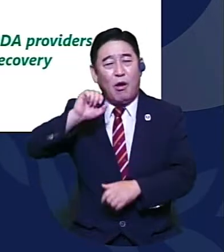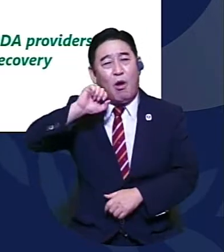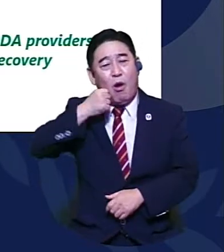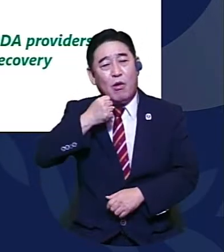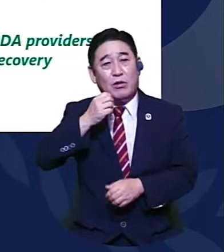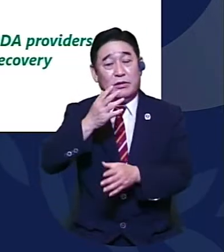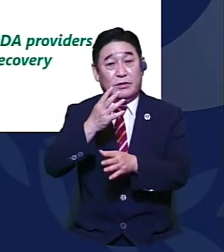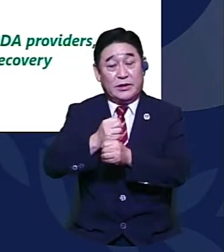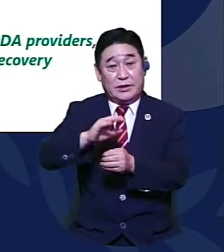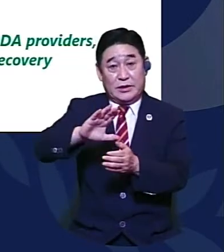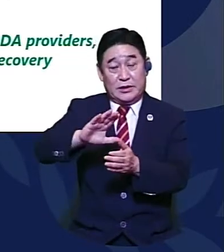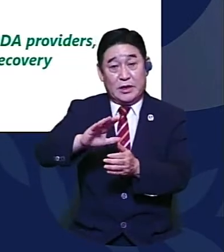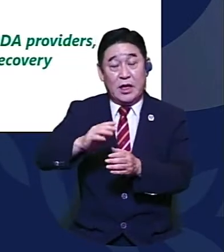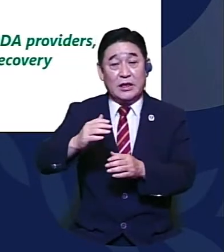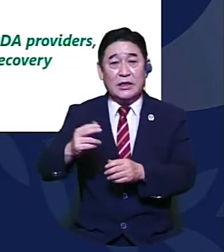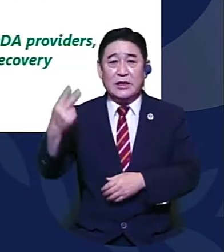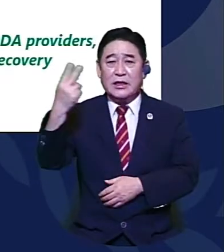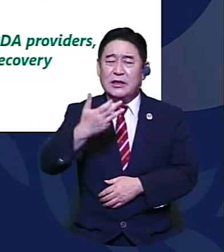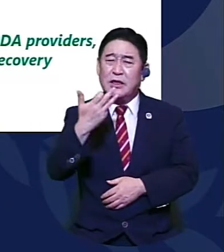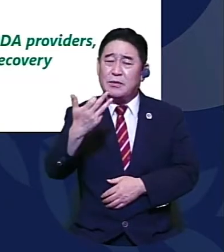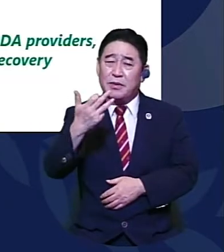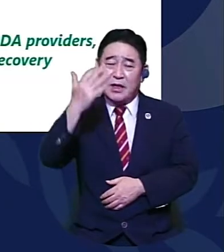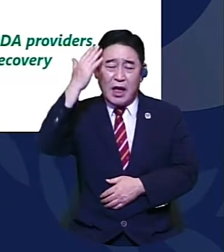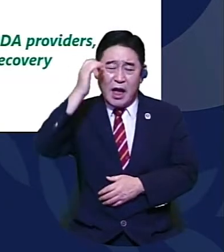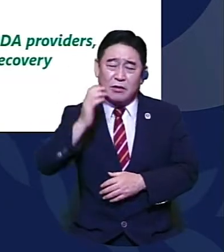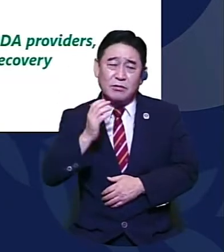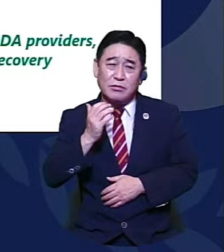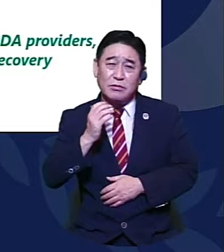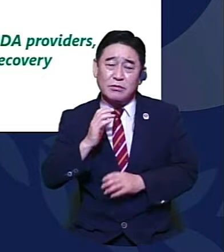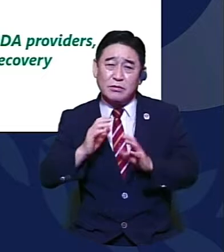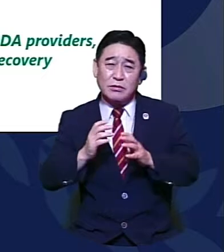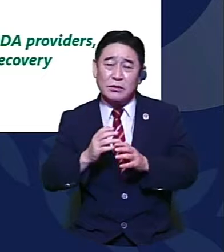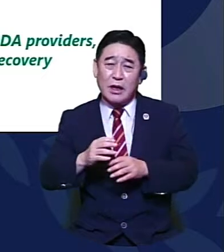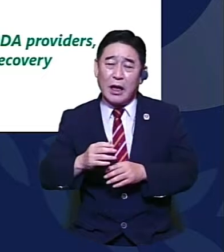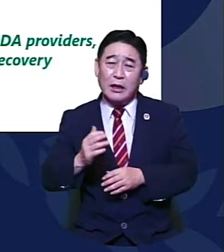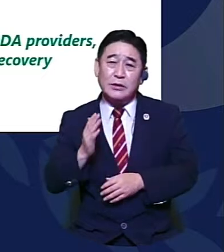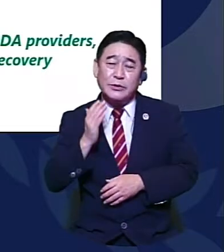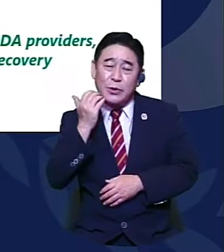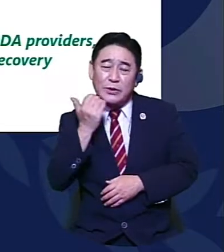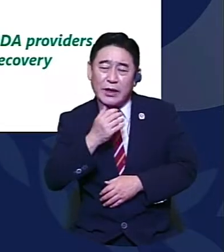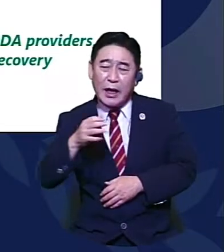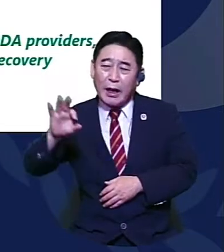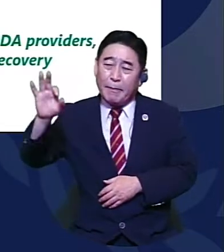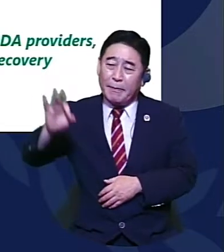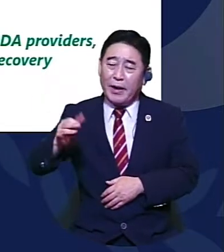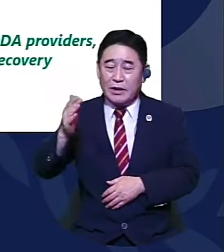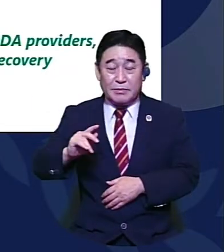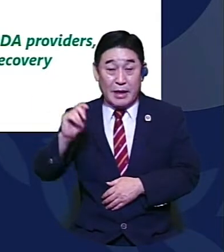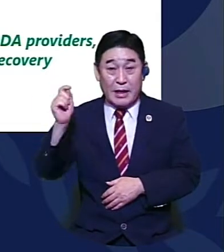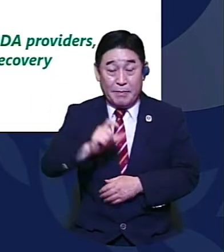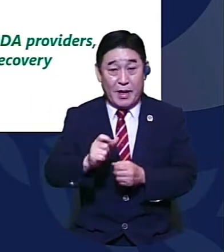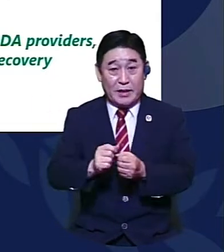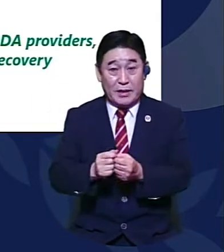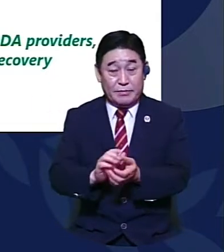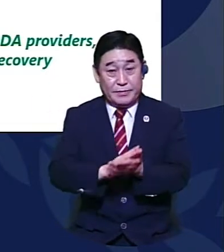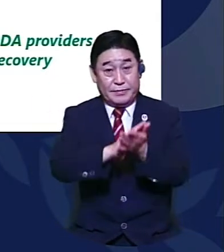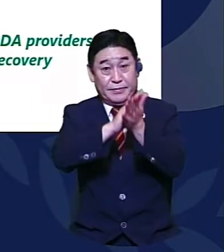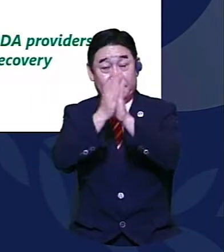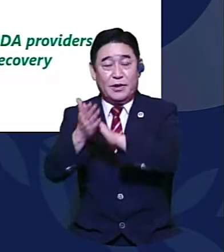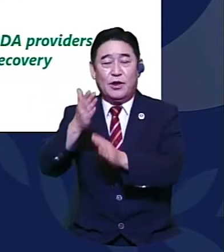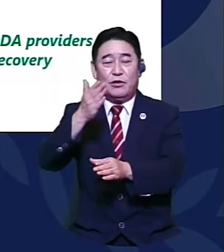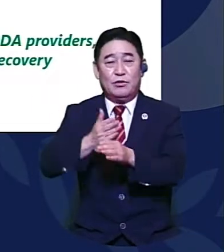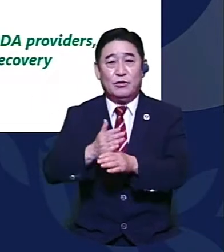but is growing more green rapidly. And I think there are excellent opportunities for KOICA to work on a